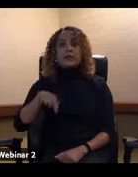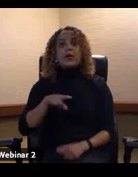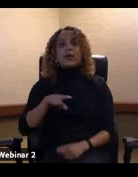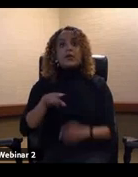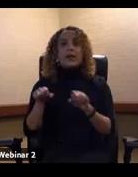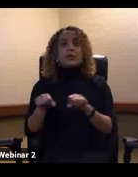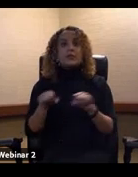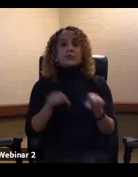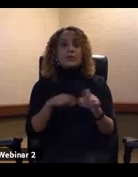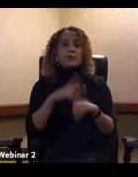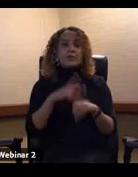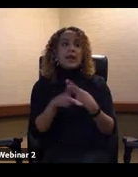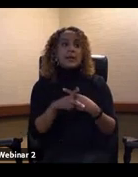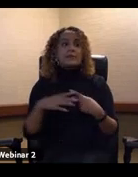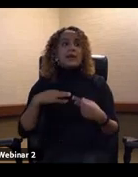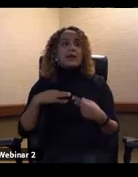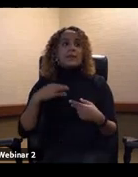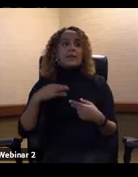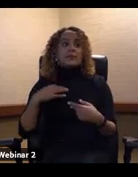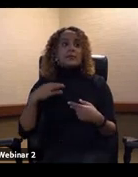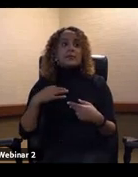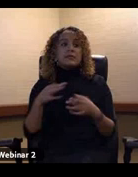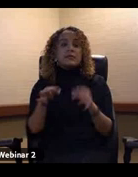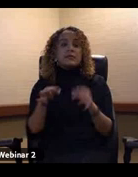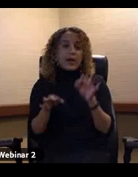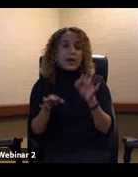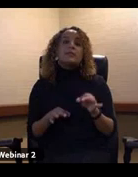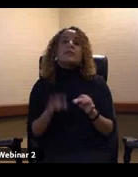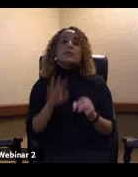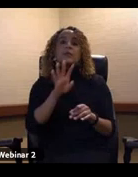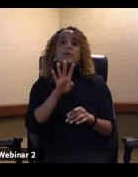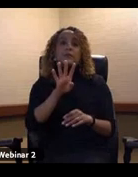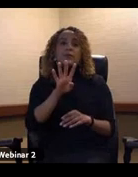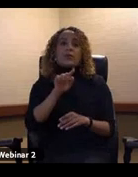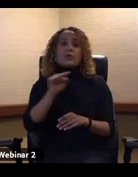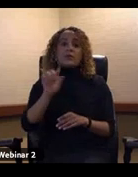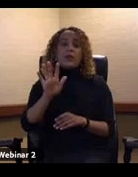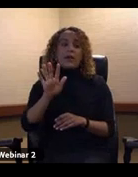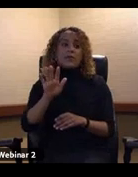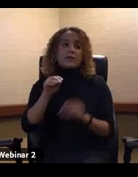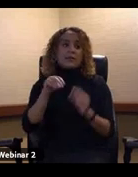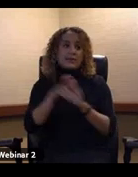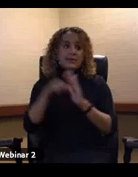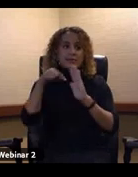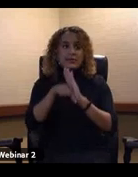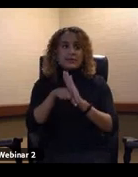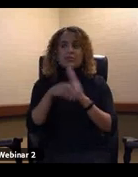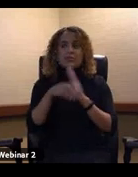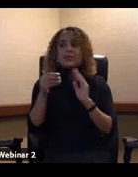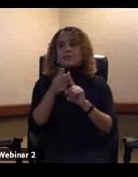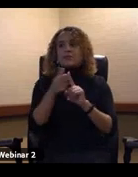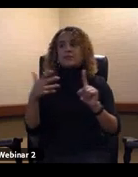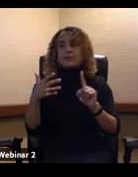These are the eligible types of applicants as defined and described on pages 4 to 5 of the solicitation in